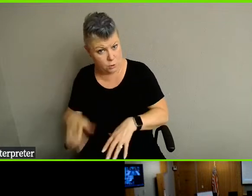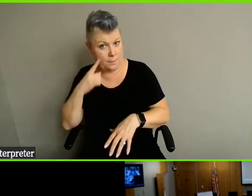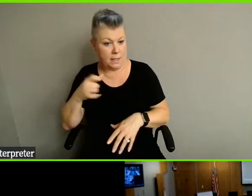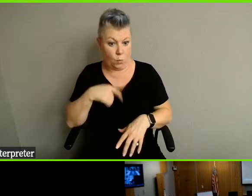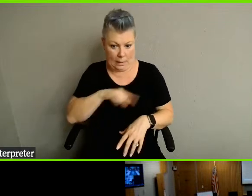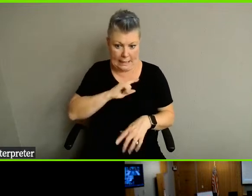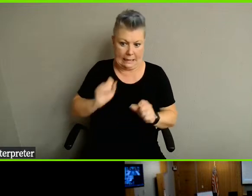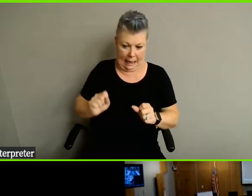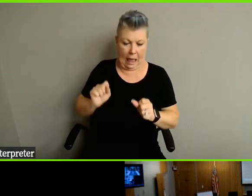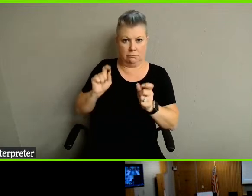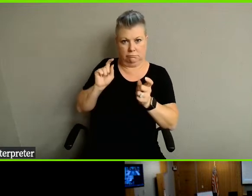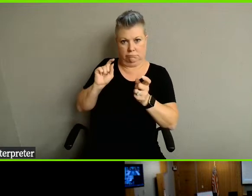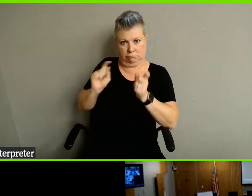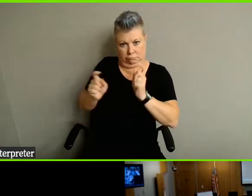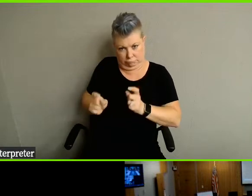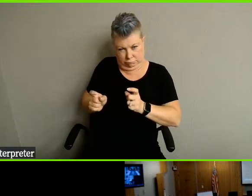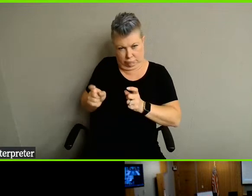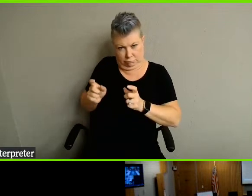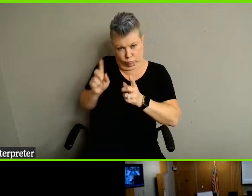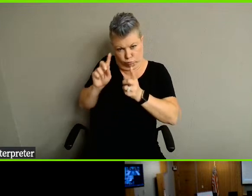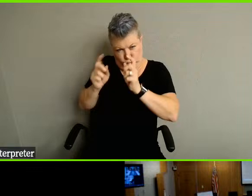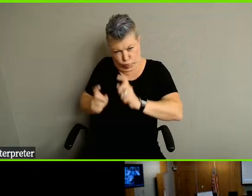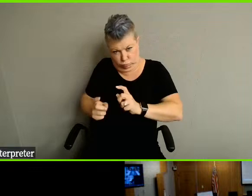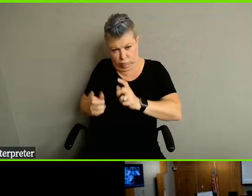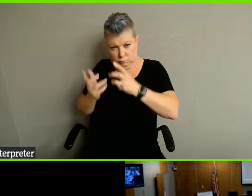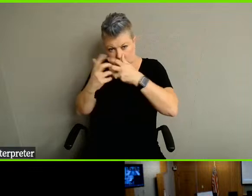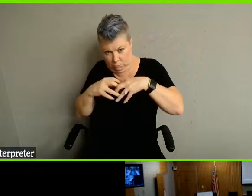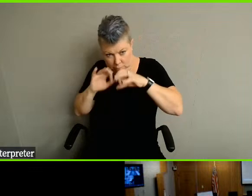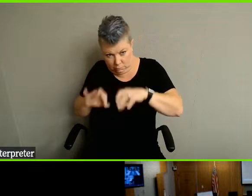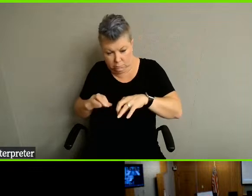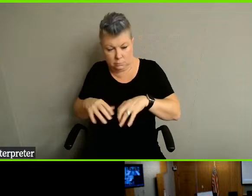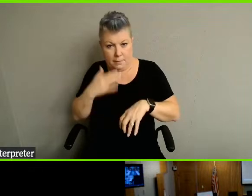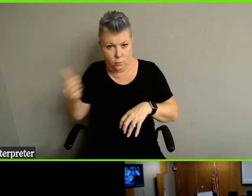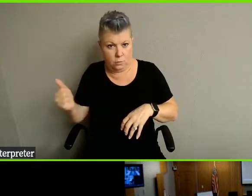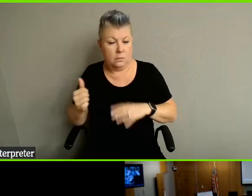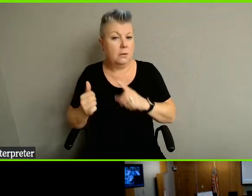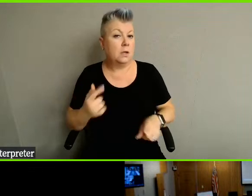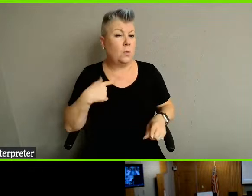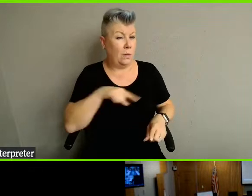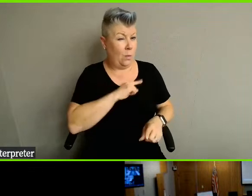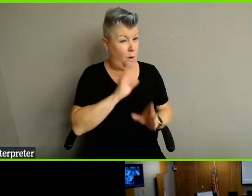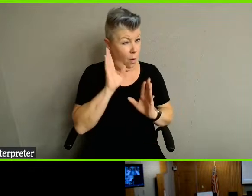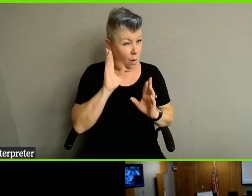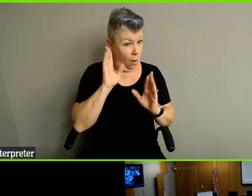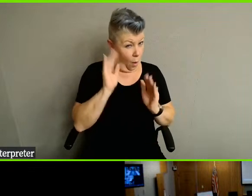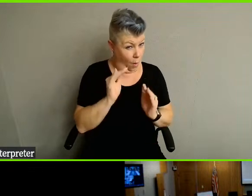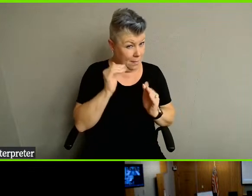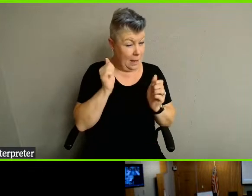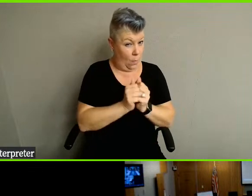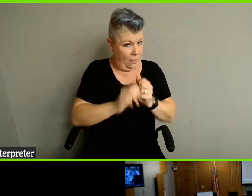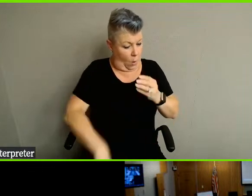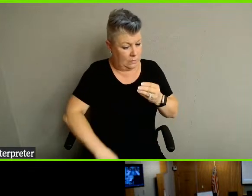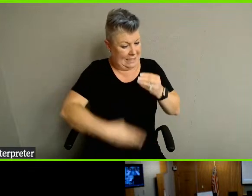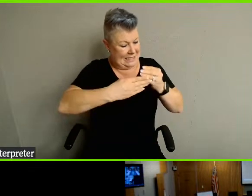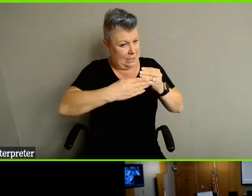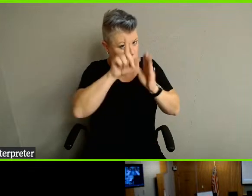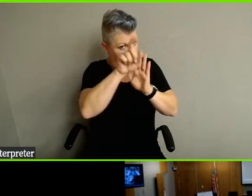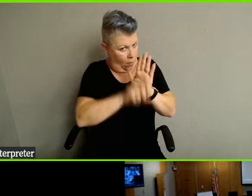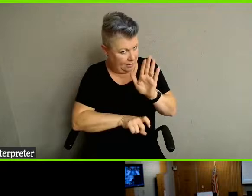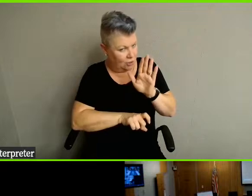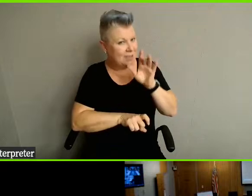little bit of confusion there, which was the purpose of delineate. So we're hoping with those additional questions that we will pull out more specific information